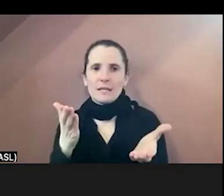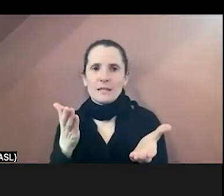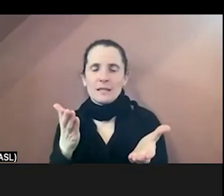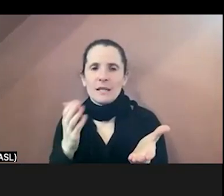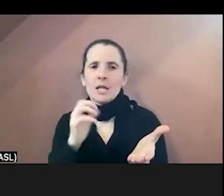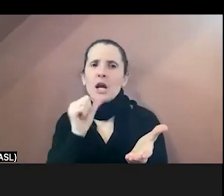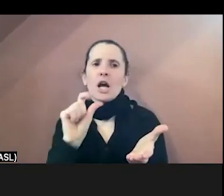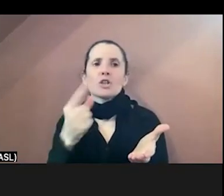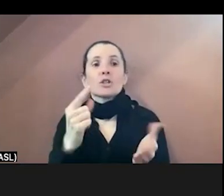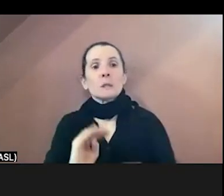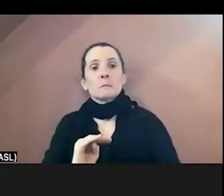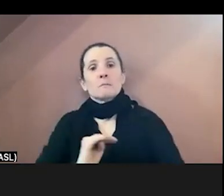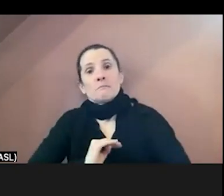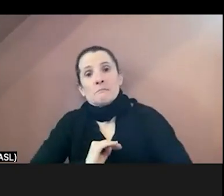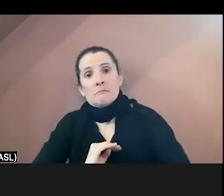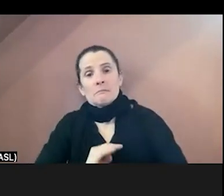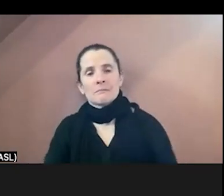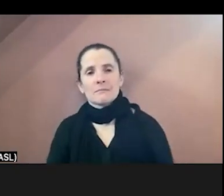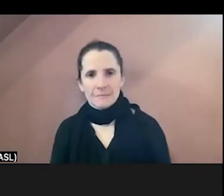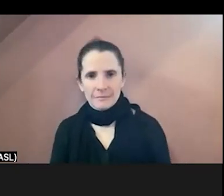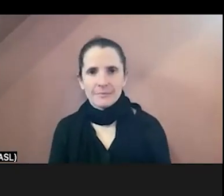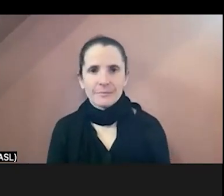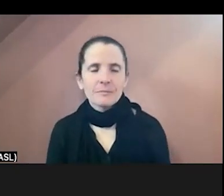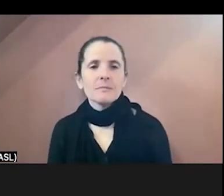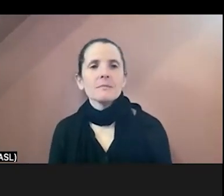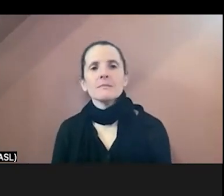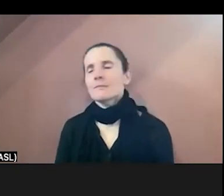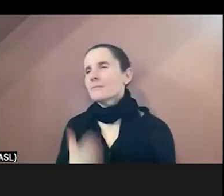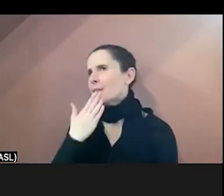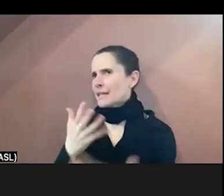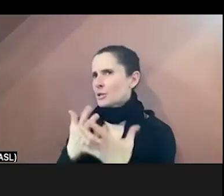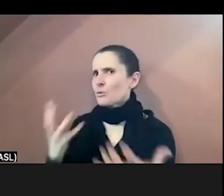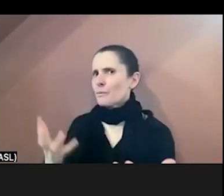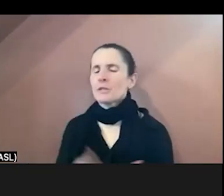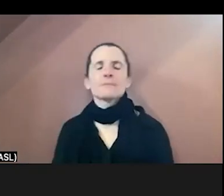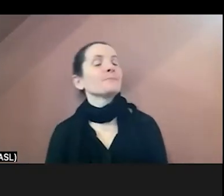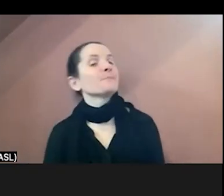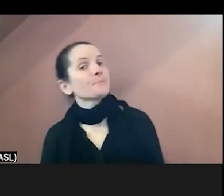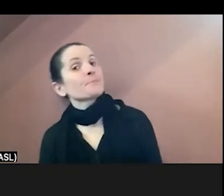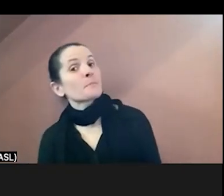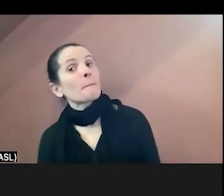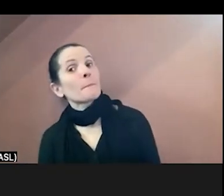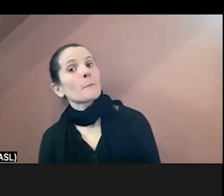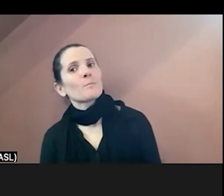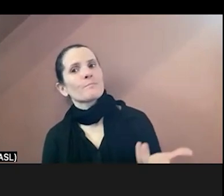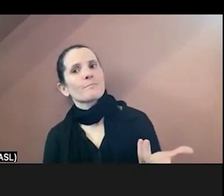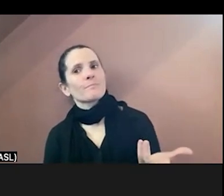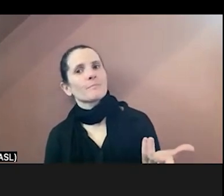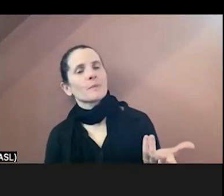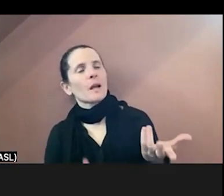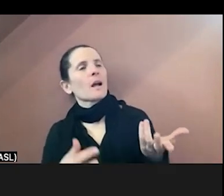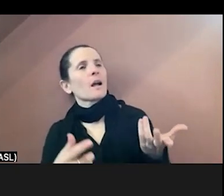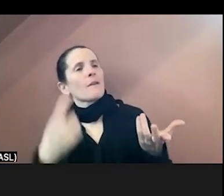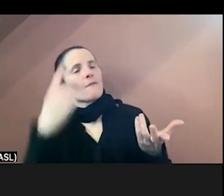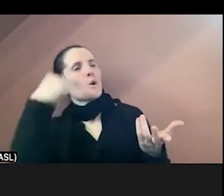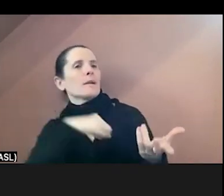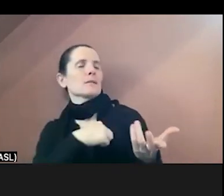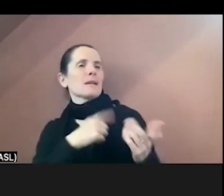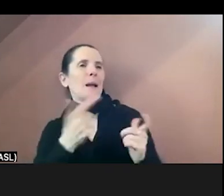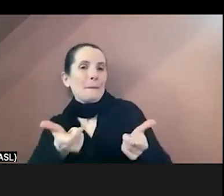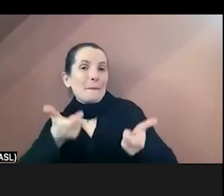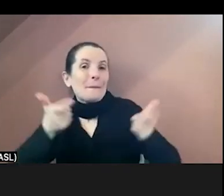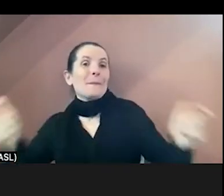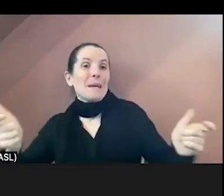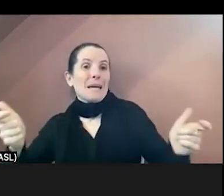Thank you so much for your answer. As I was saying, big instances are more interesting for us. That's why I went for